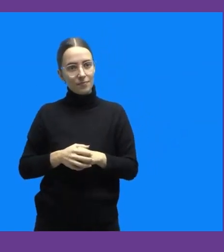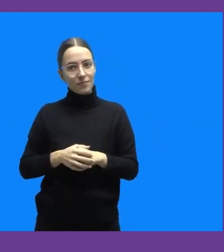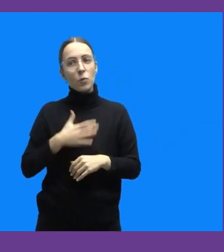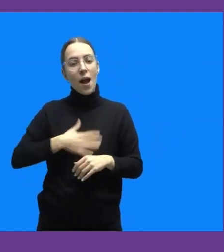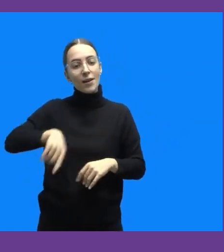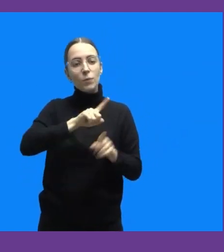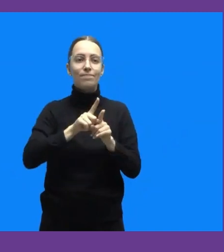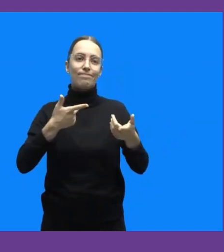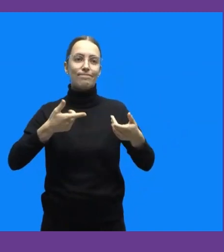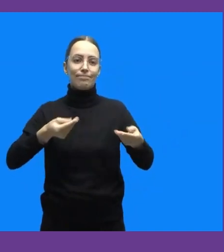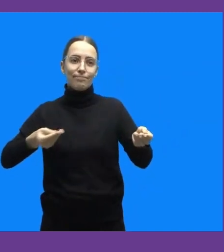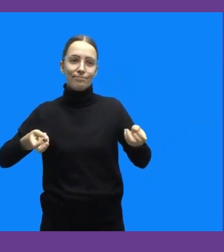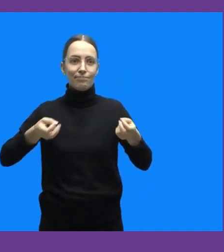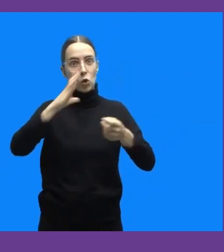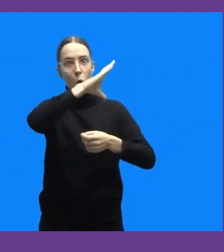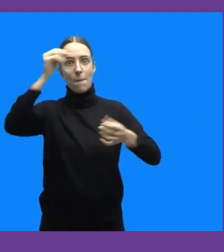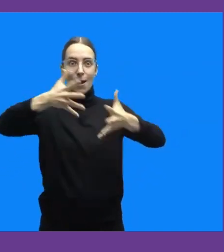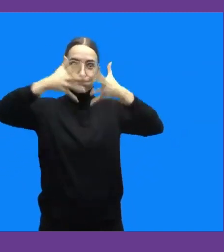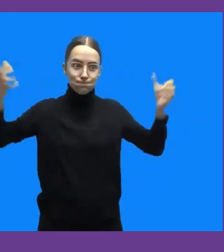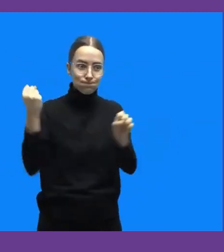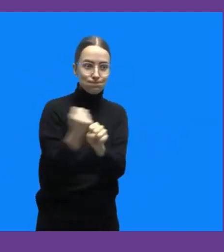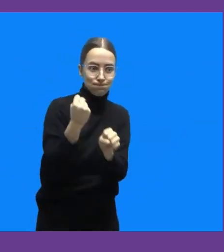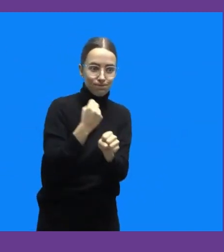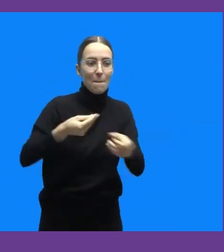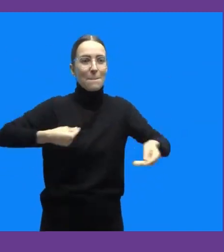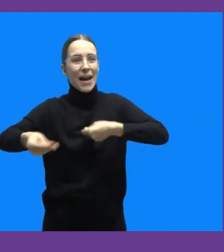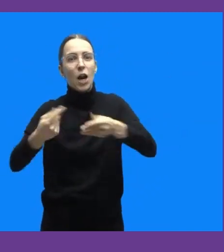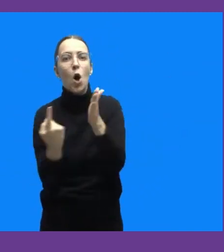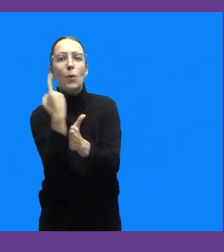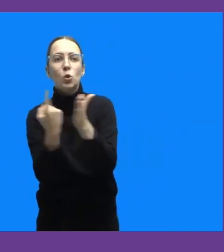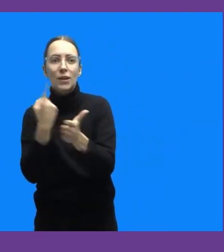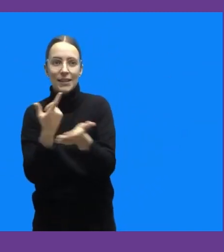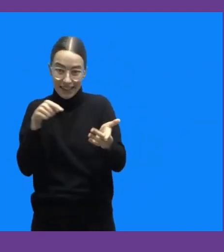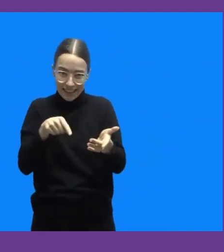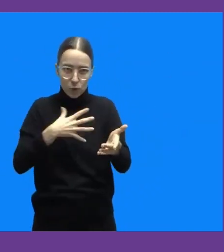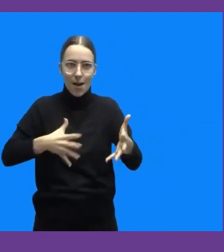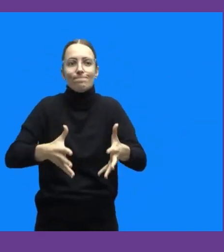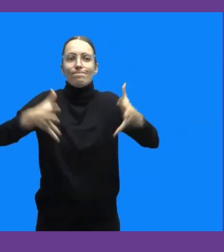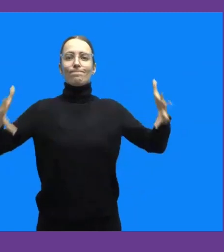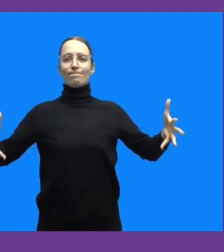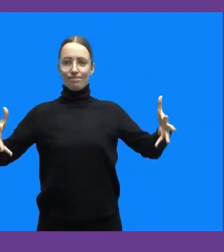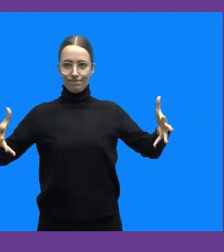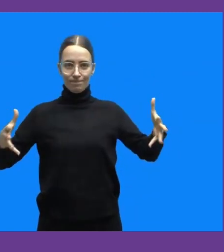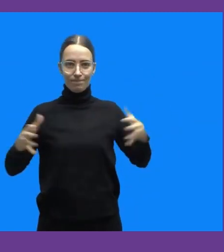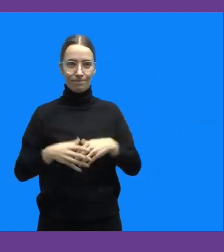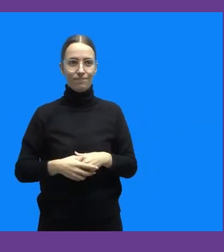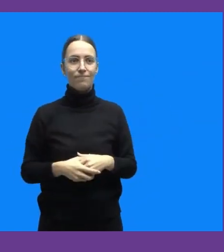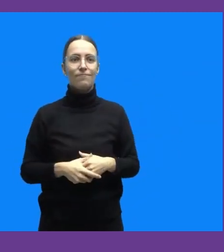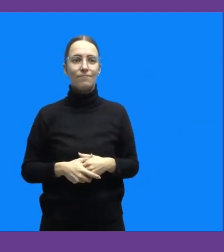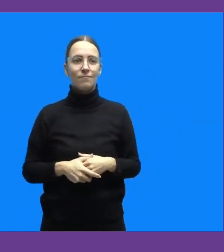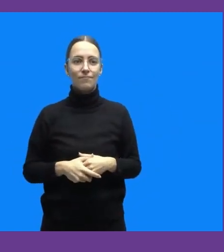Microsoft, Google, etc. They've seen this 30 years ago, particularly with the American Disability Act. They saw it as a